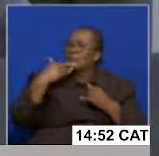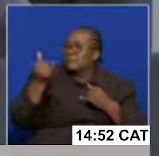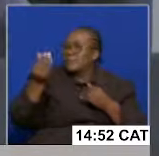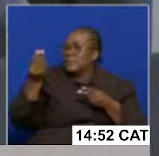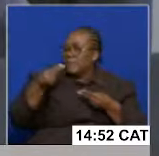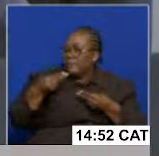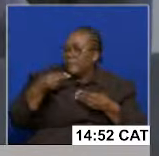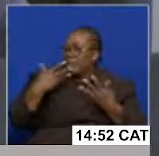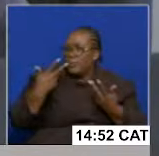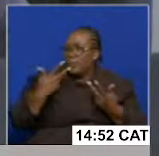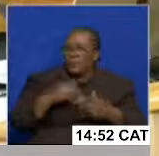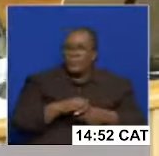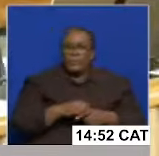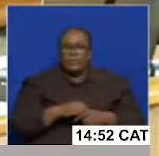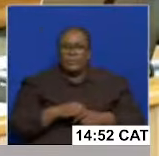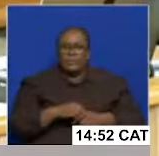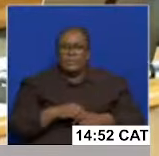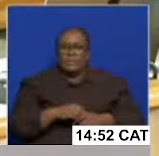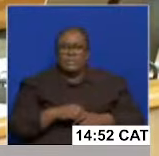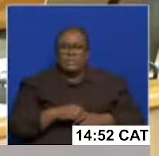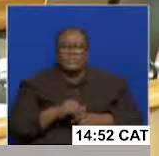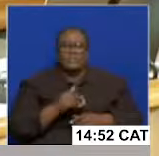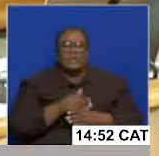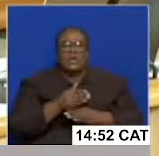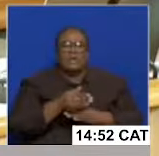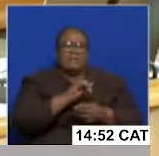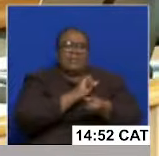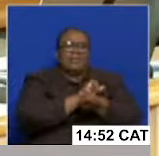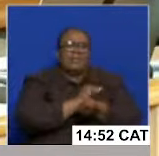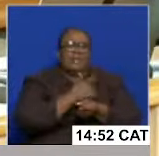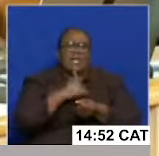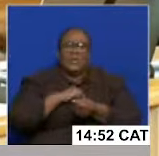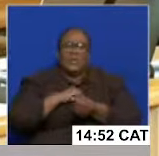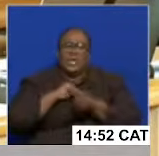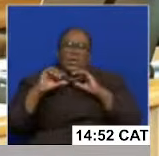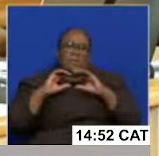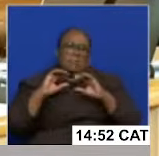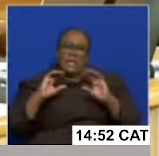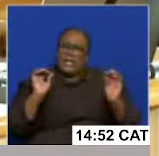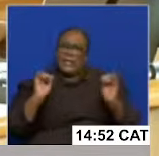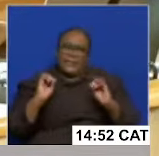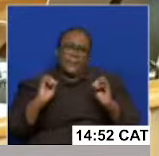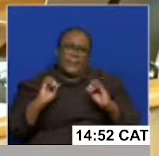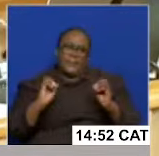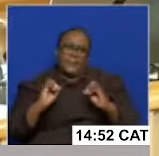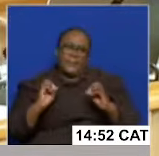After their arrest, we didn't communicate after, so I also